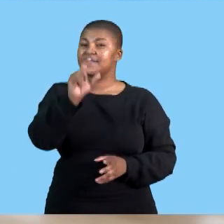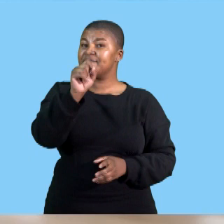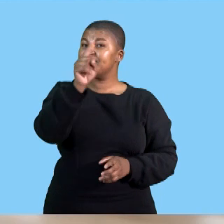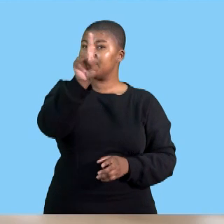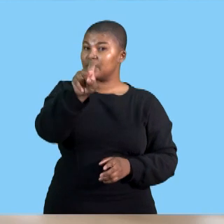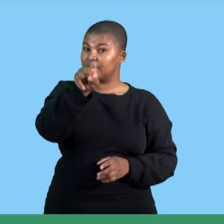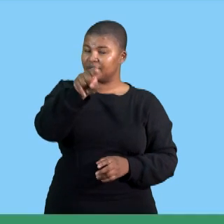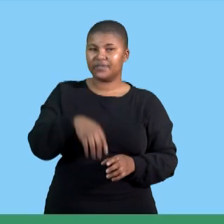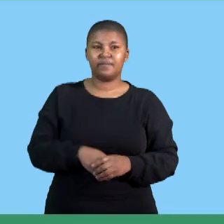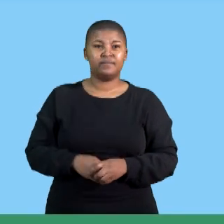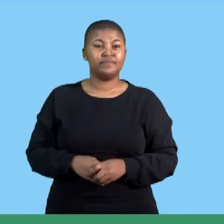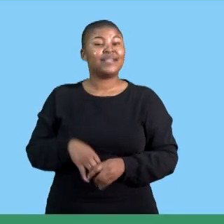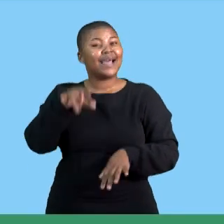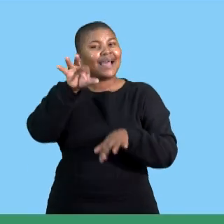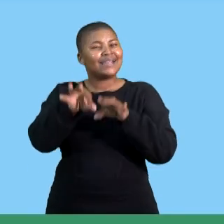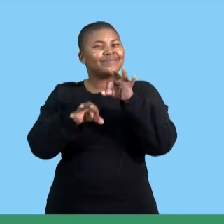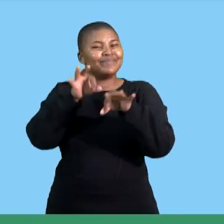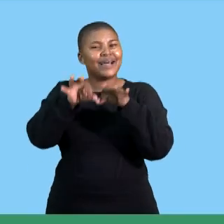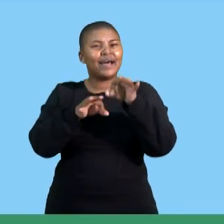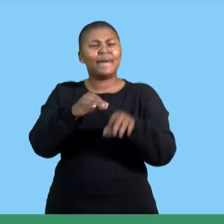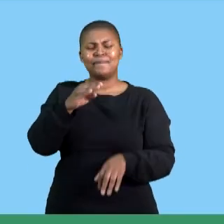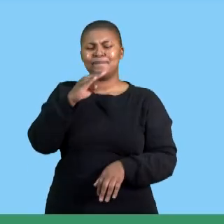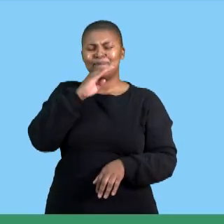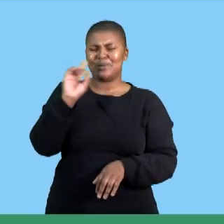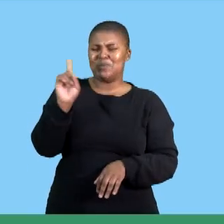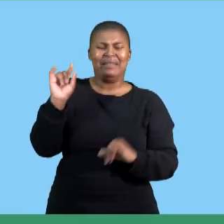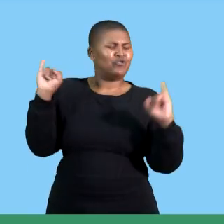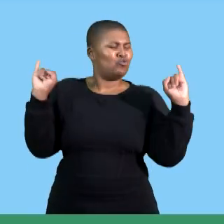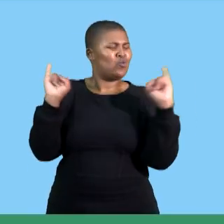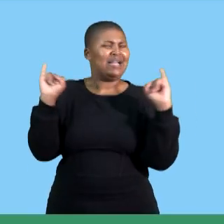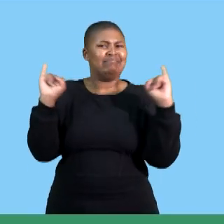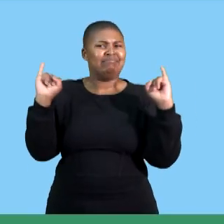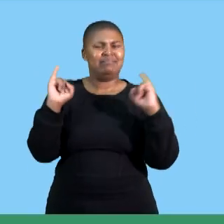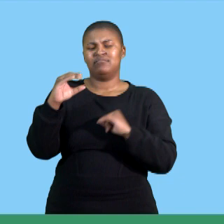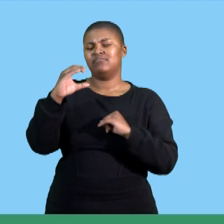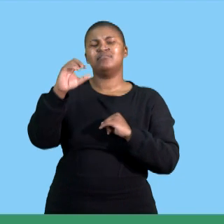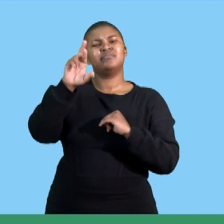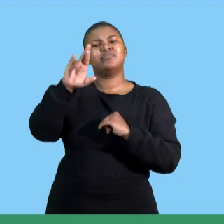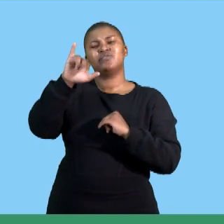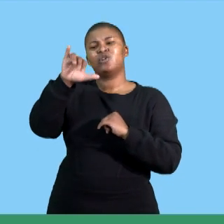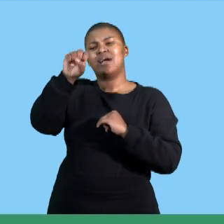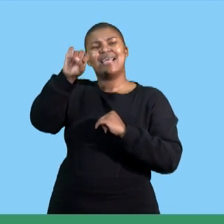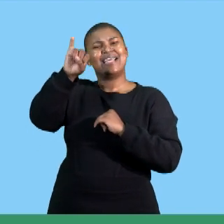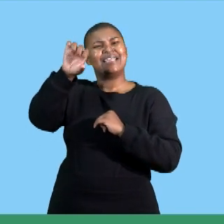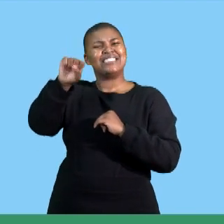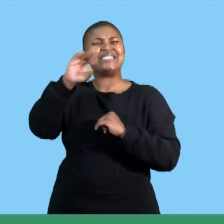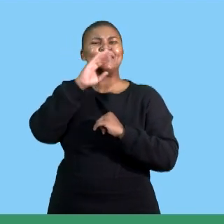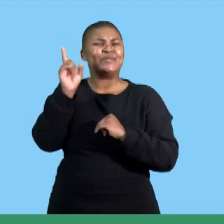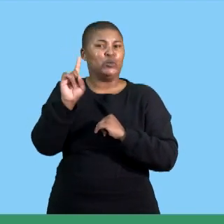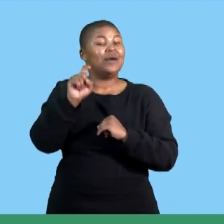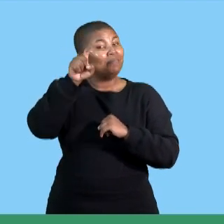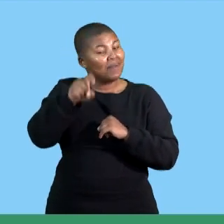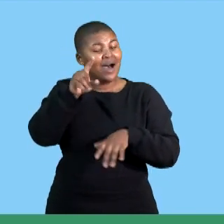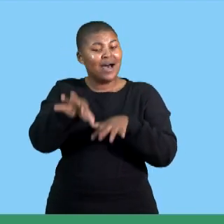question says, elaborate on the meaning of crisis. Now this simply means that you need to